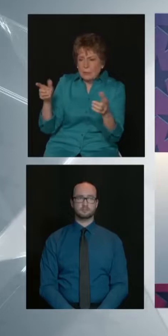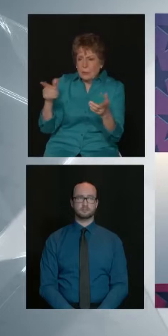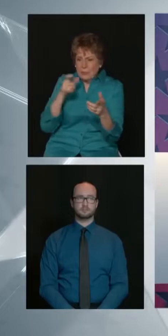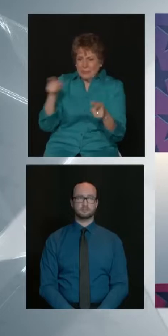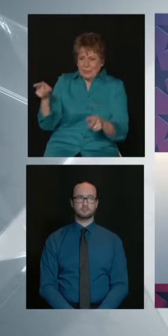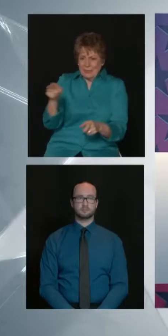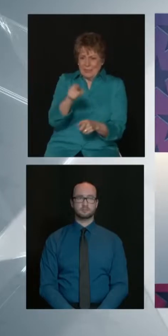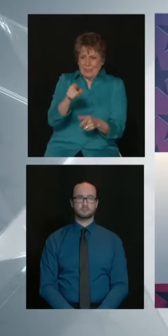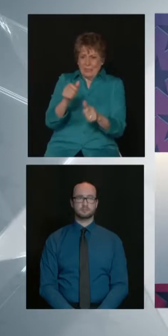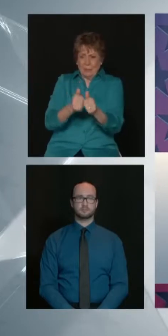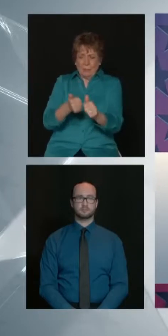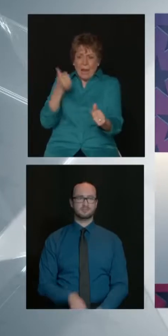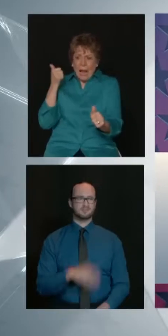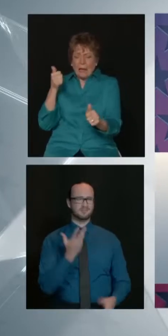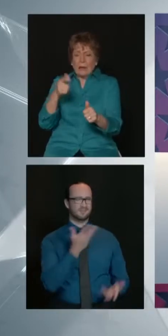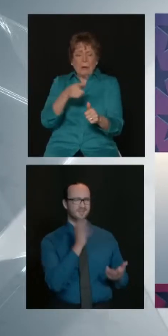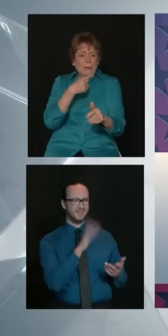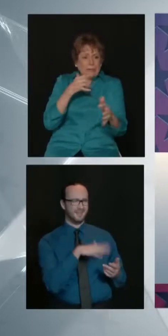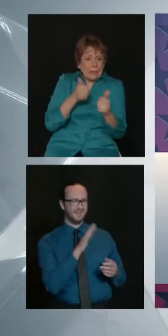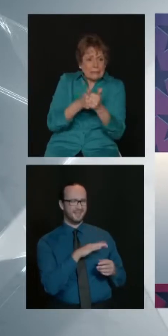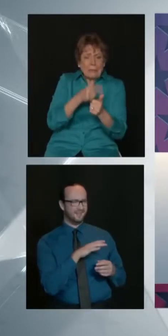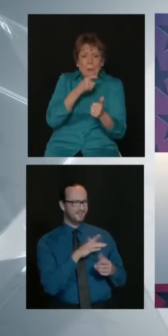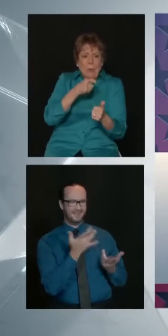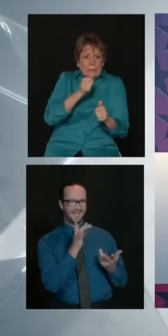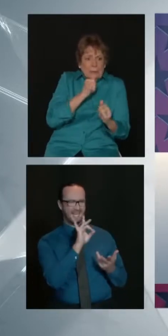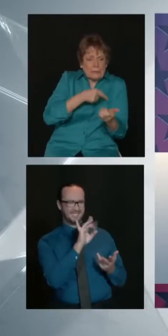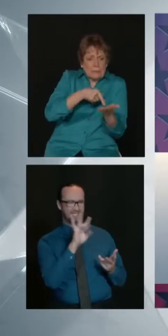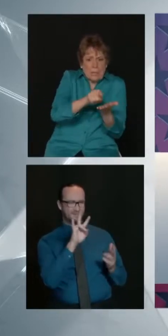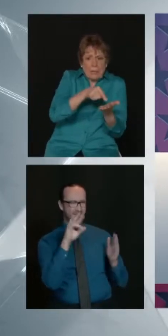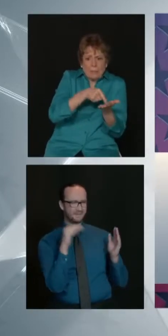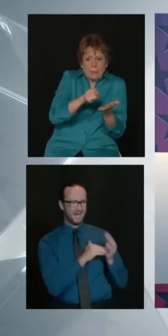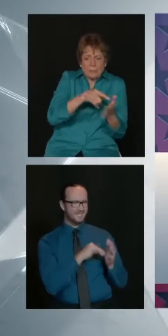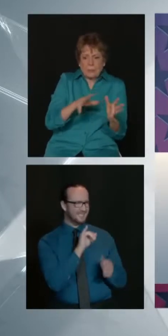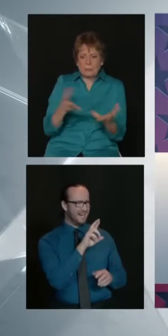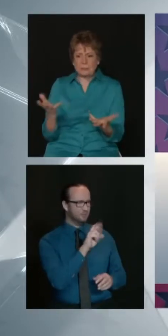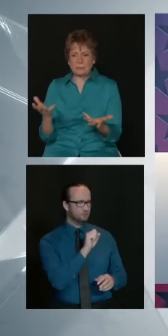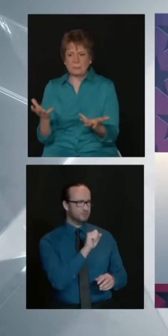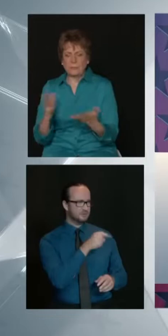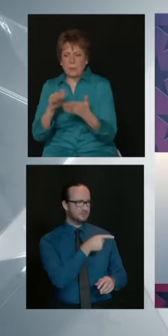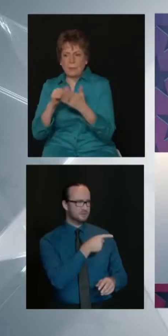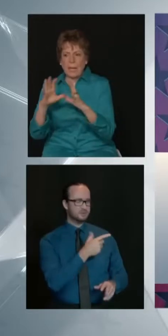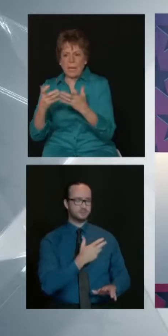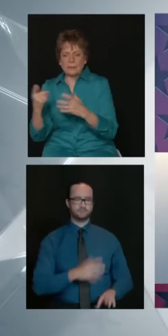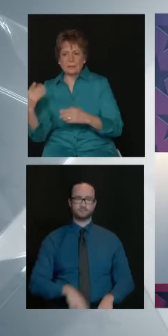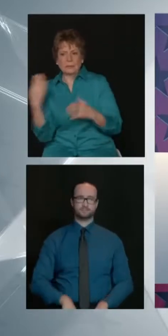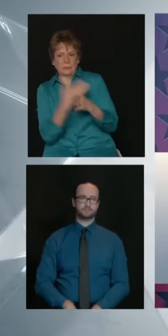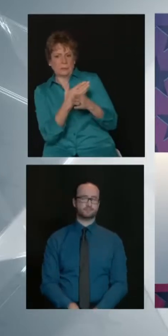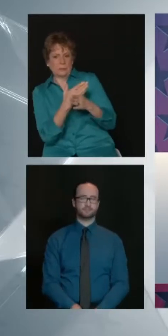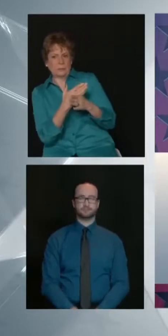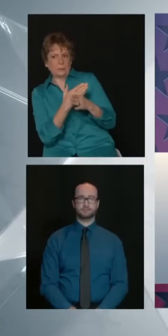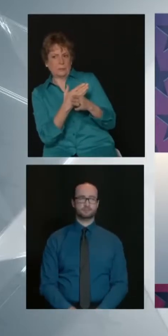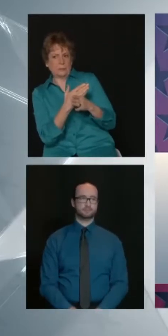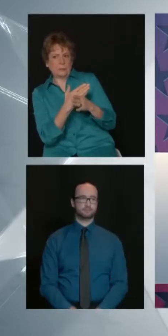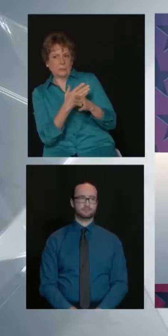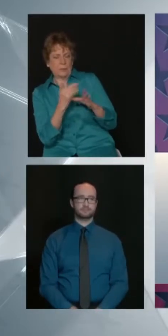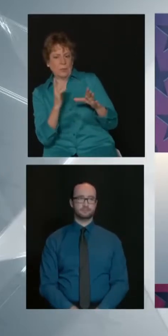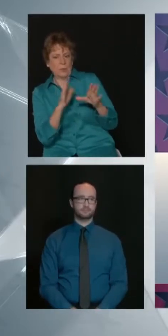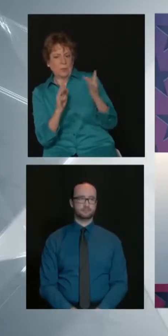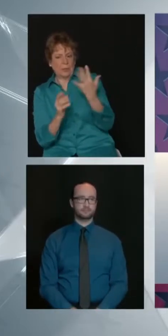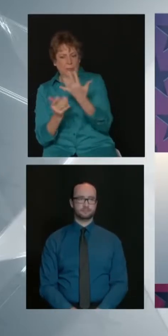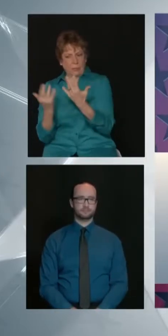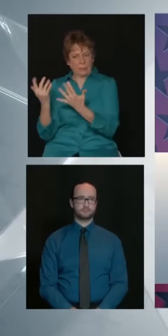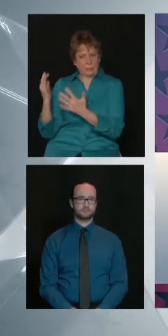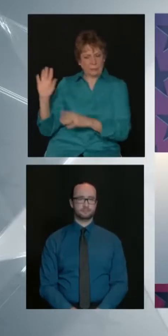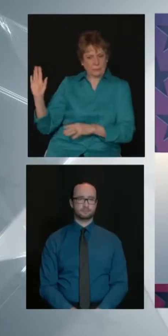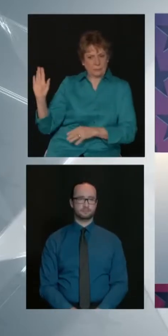He wants 87,000 IRS agents. Hold on, just a second. You're going to get a second. Hold on. So relax. So, you know, what he is